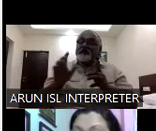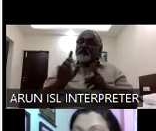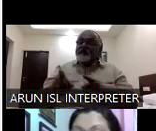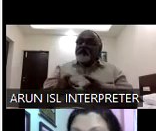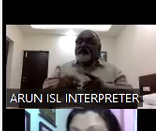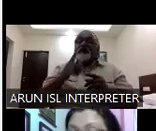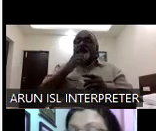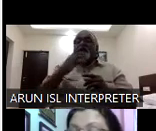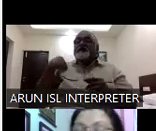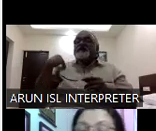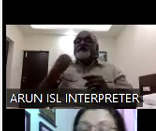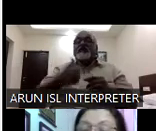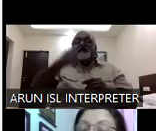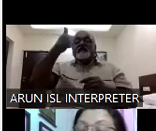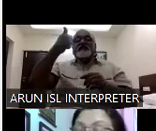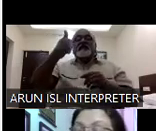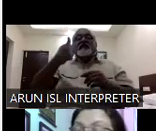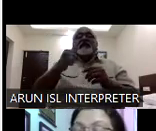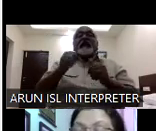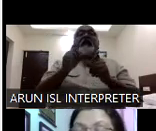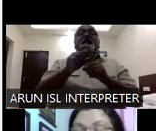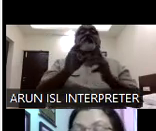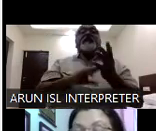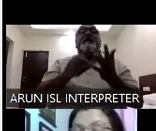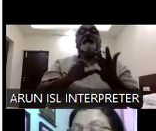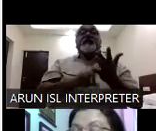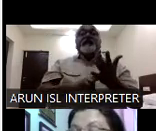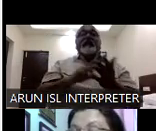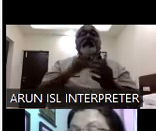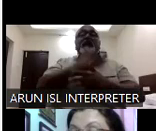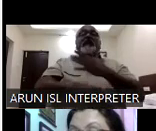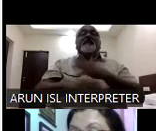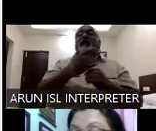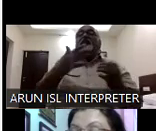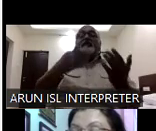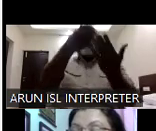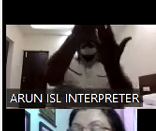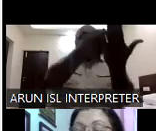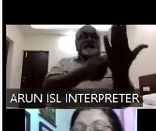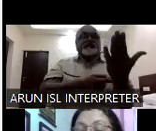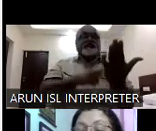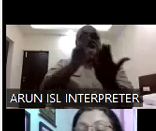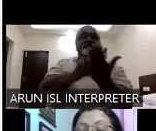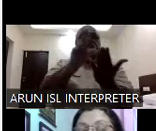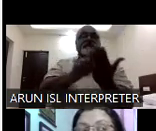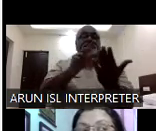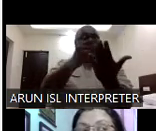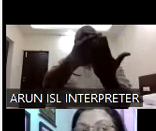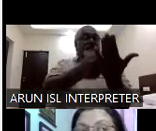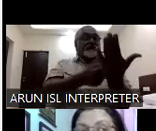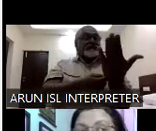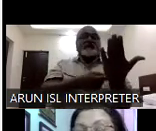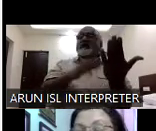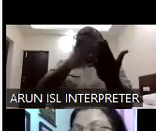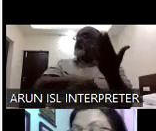administrative register or disability register can be maintained in every panchayats. And you